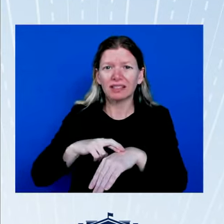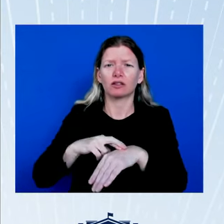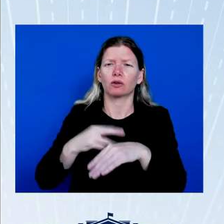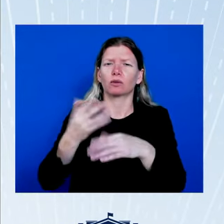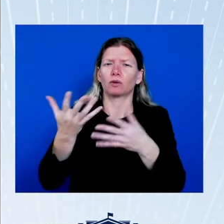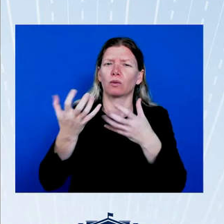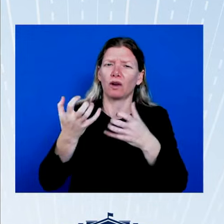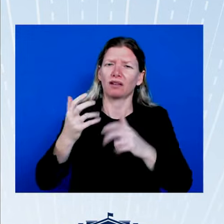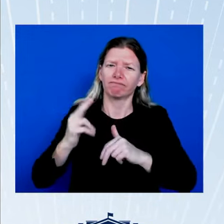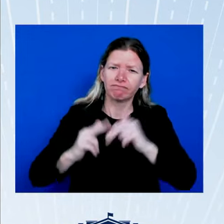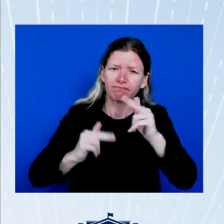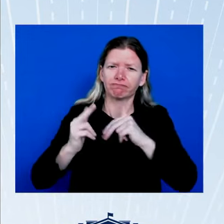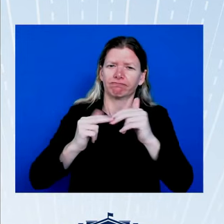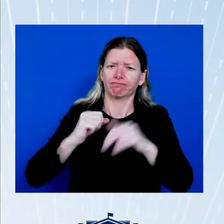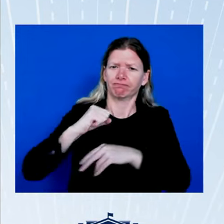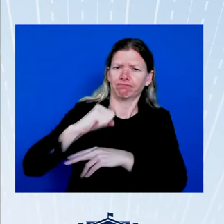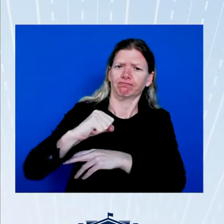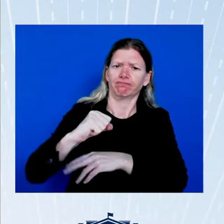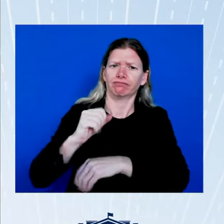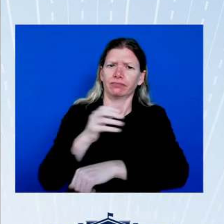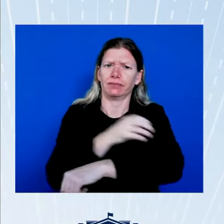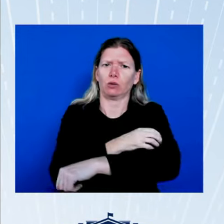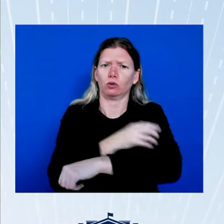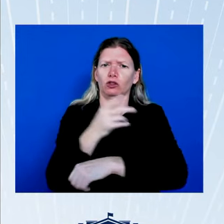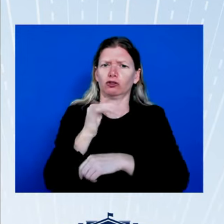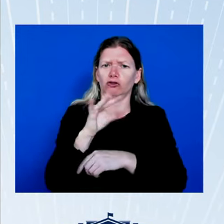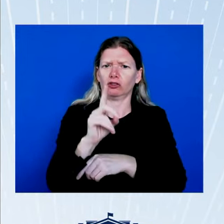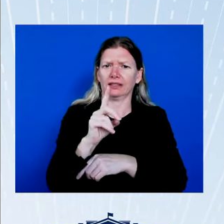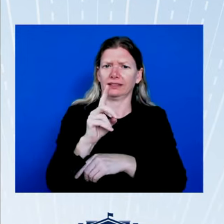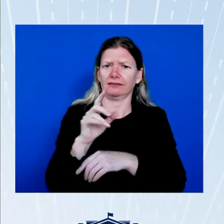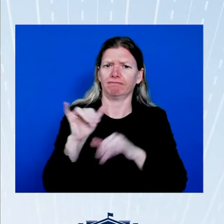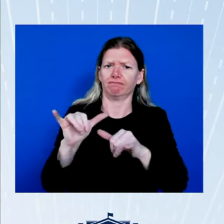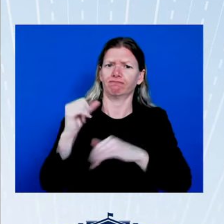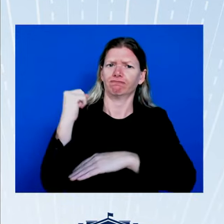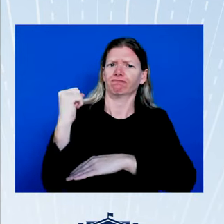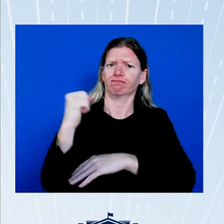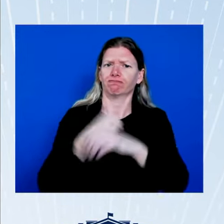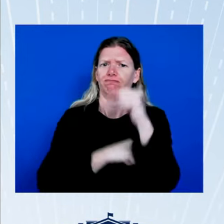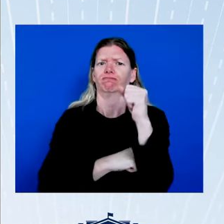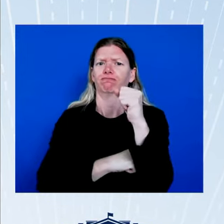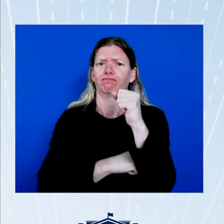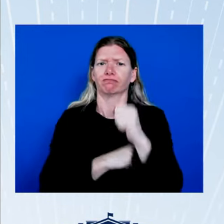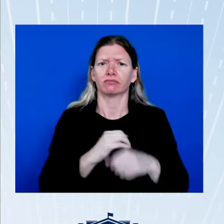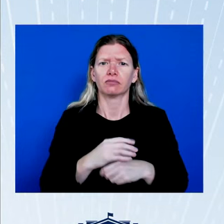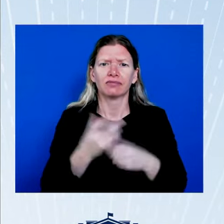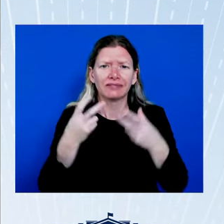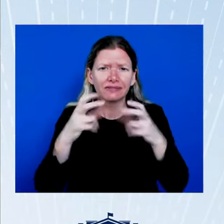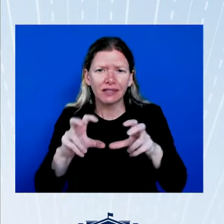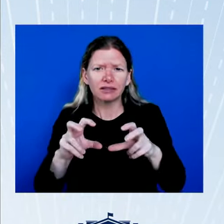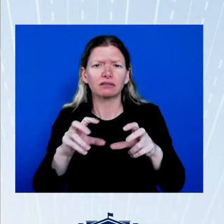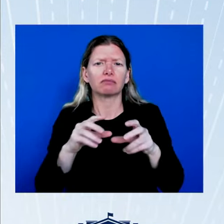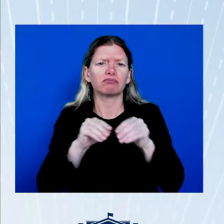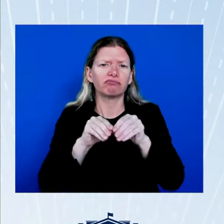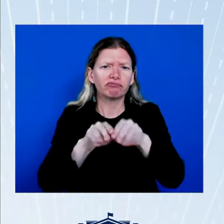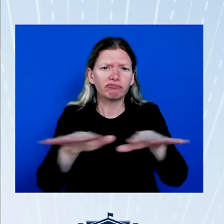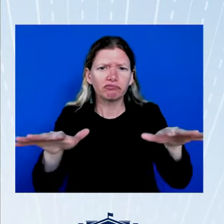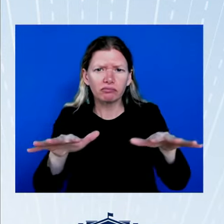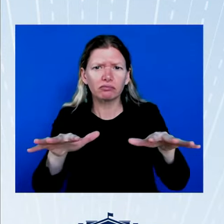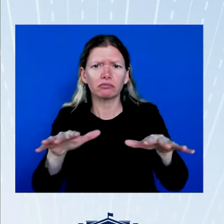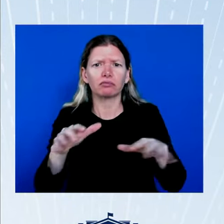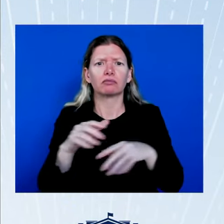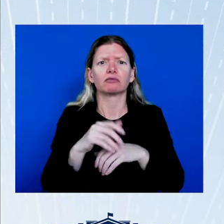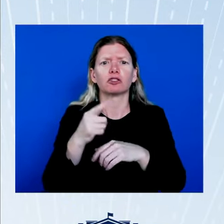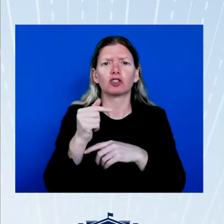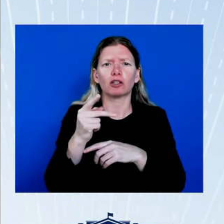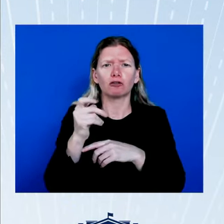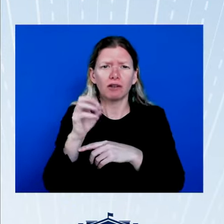distributed generation and storage systems to help the most vulnerable Puerto Rican families keep the lights on through power